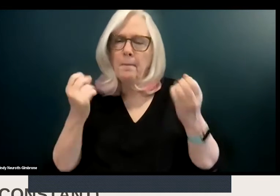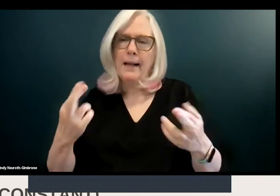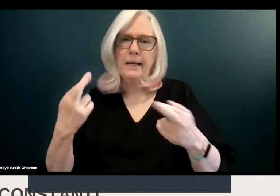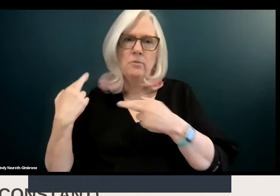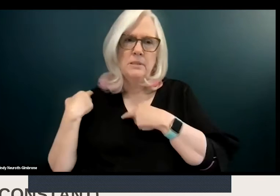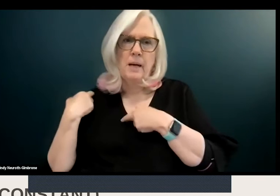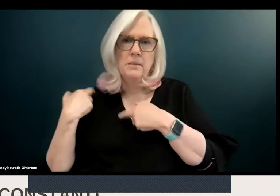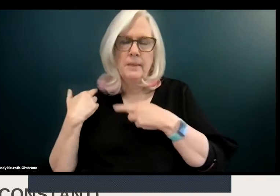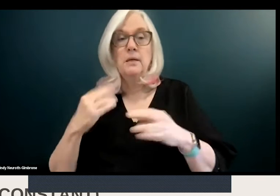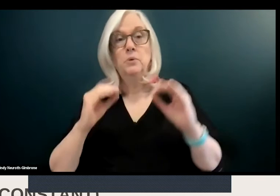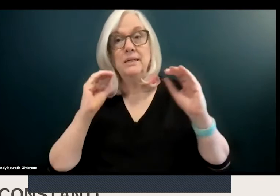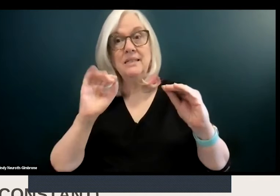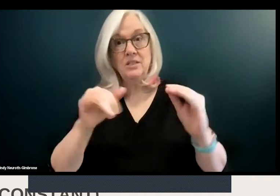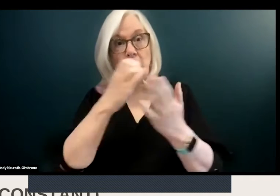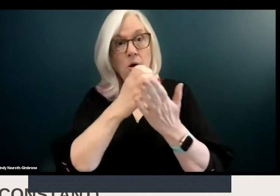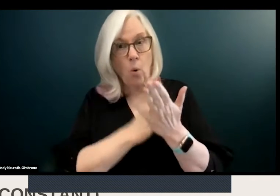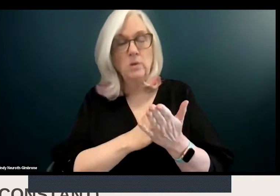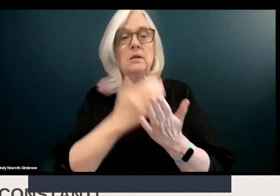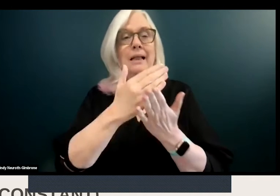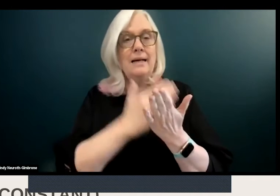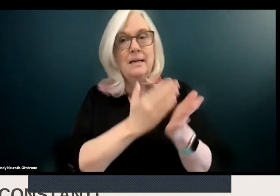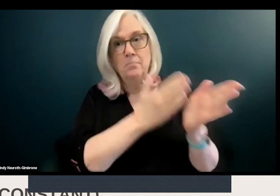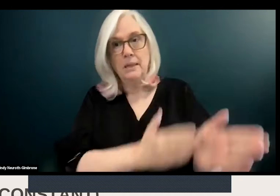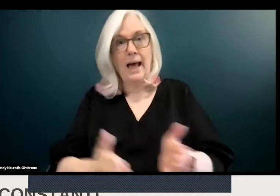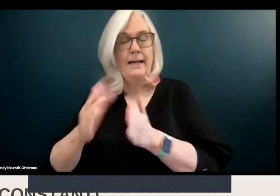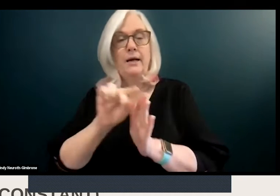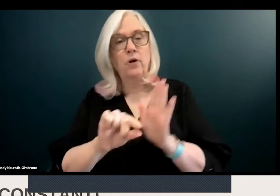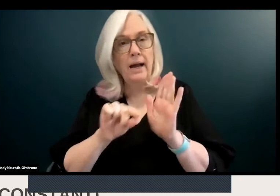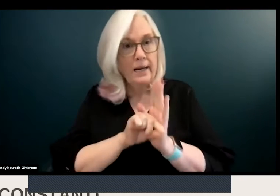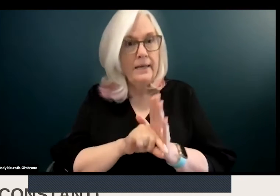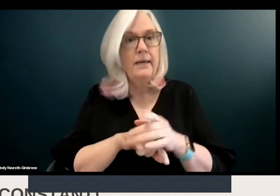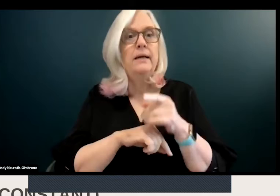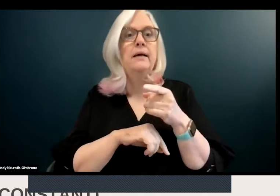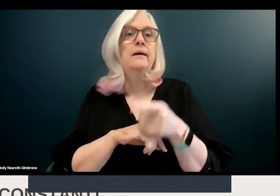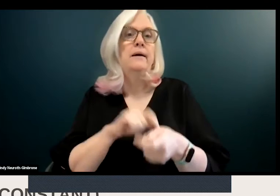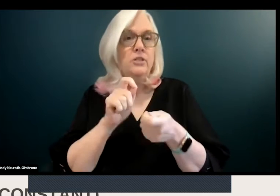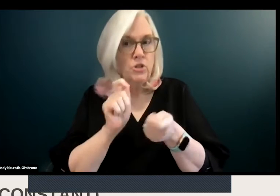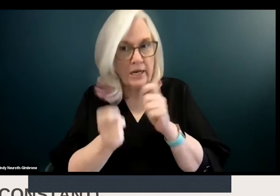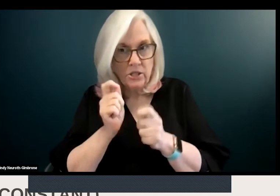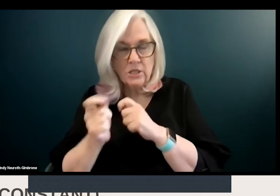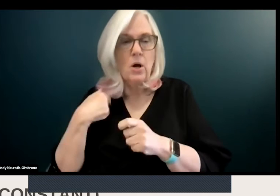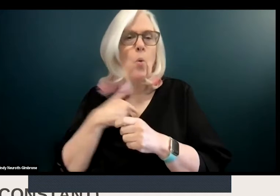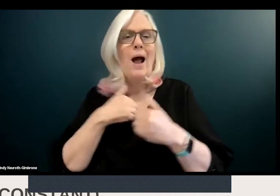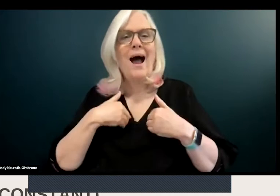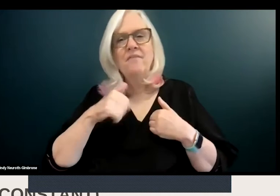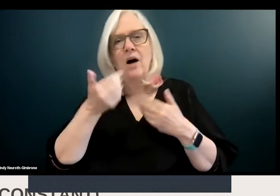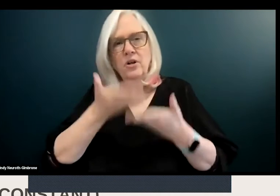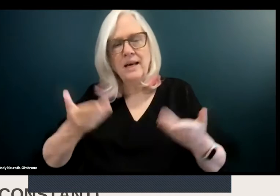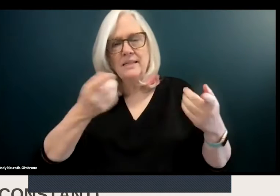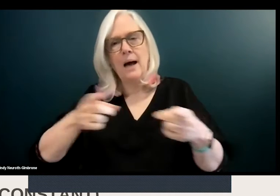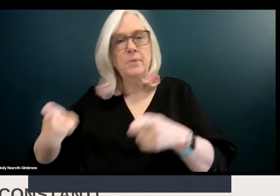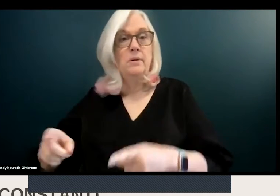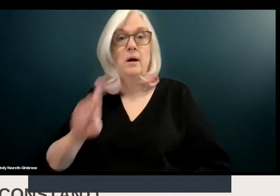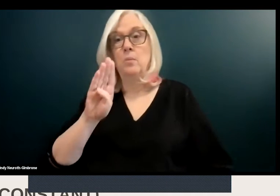this course, which includes lesson planning, weekly grading, on-the-fly changes. We do have other things going on. Brian and I,